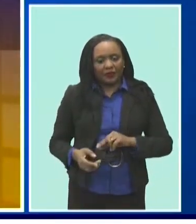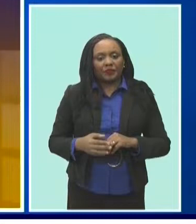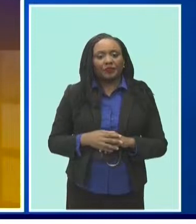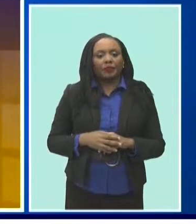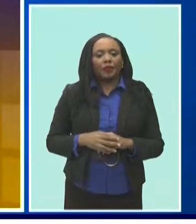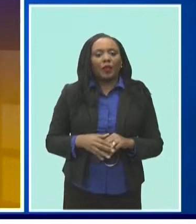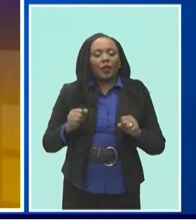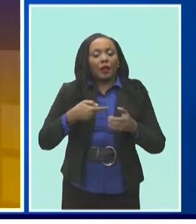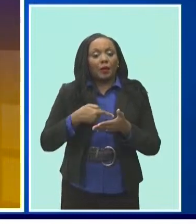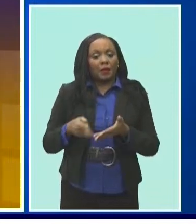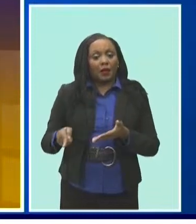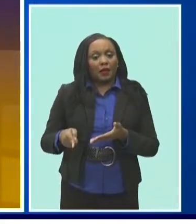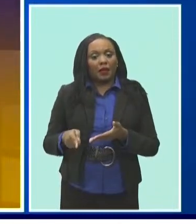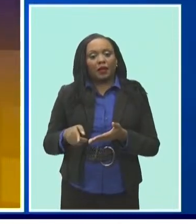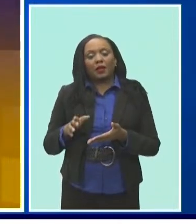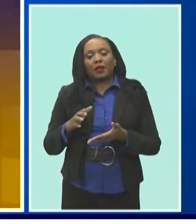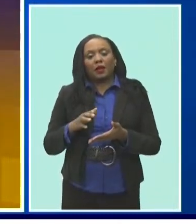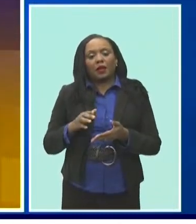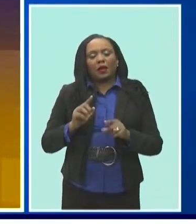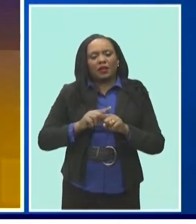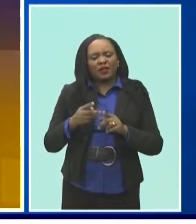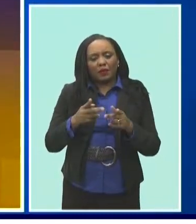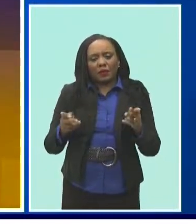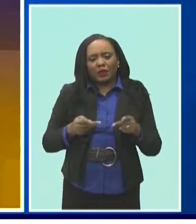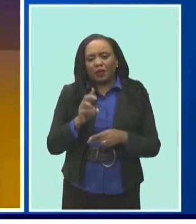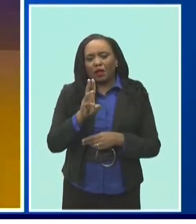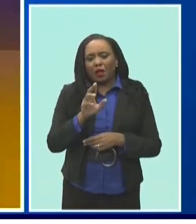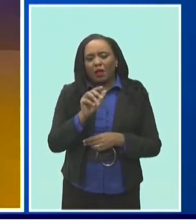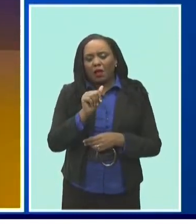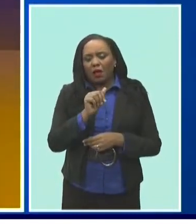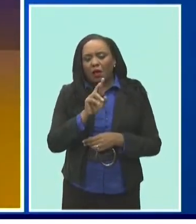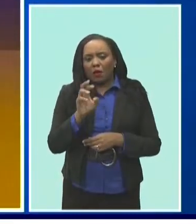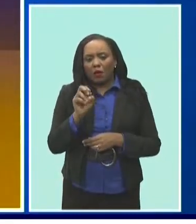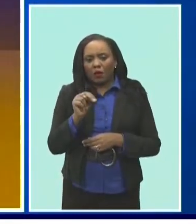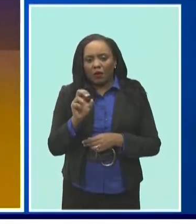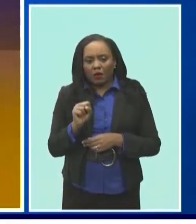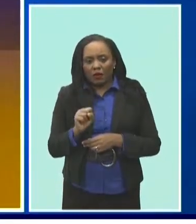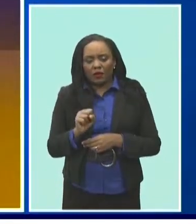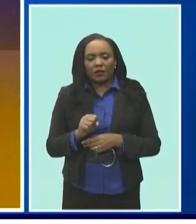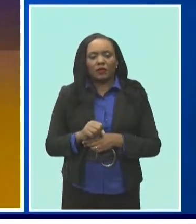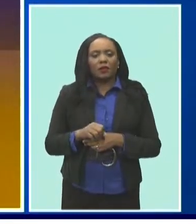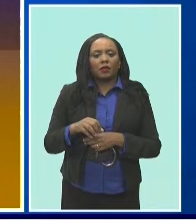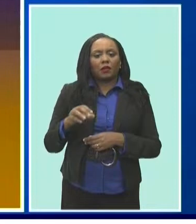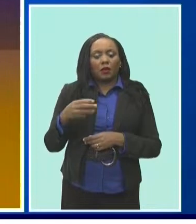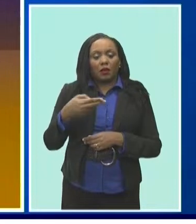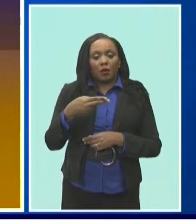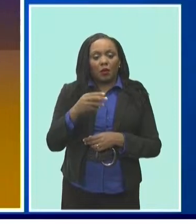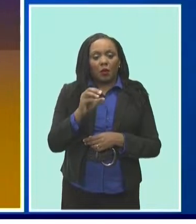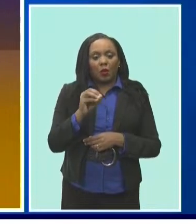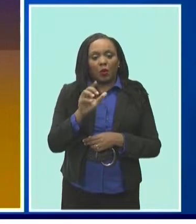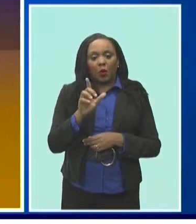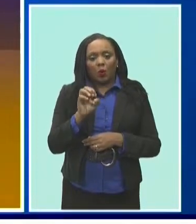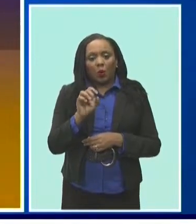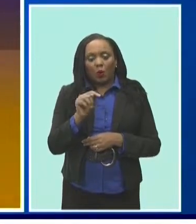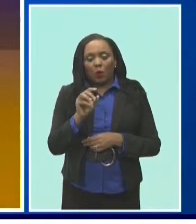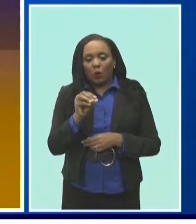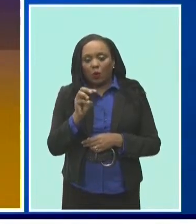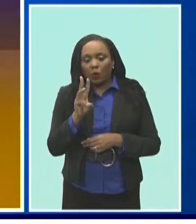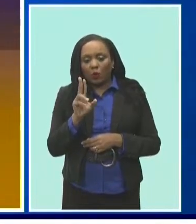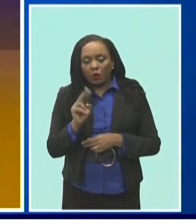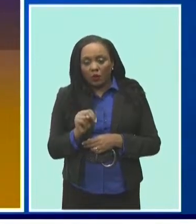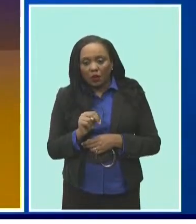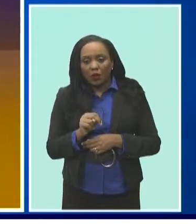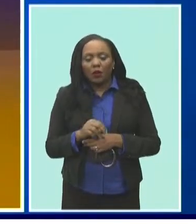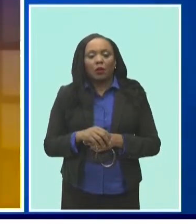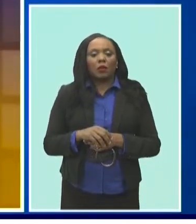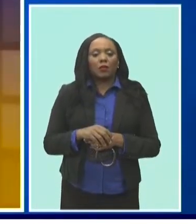the Treasury Building, Weymouth Corporate Center, Warren's Tower 2, Southern Plaza, or Holtown. However, the other options for paying land tax